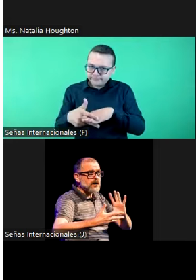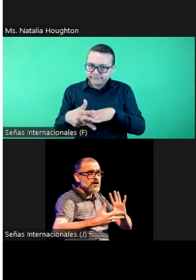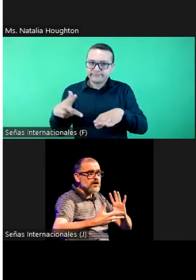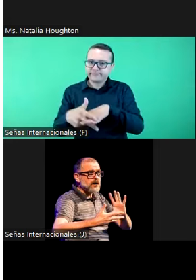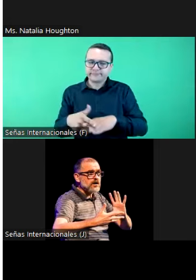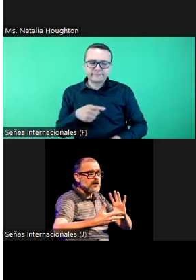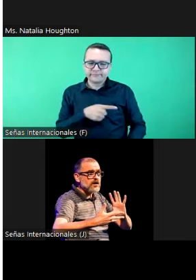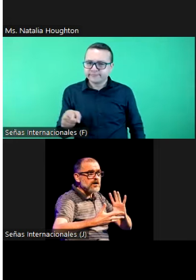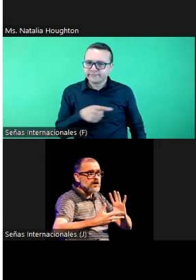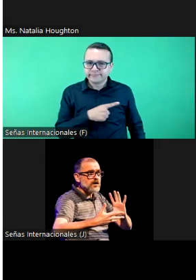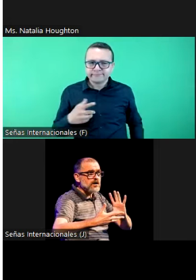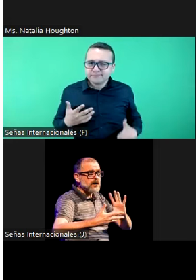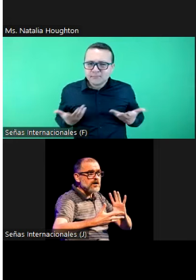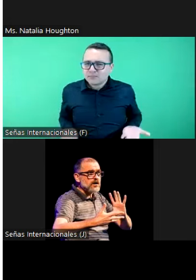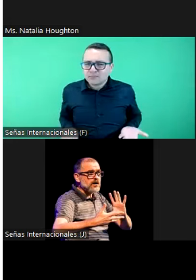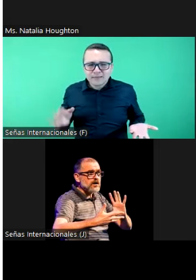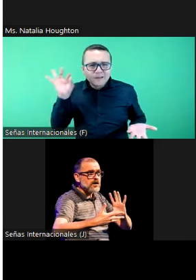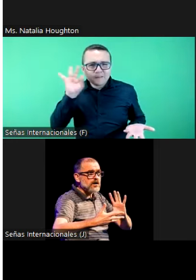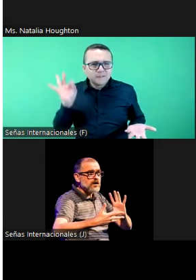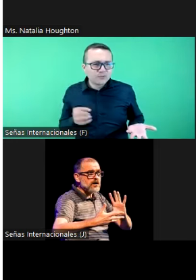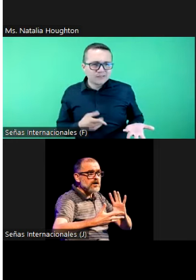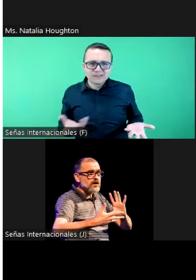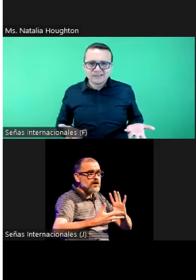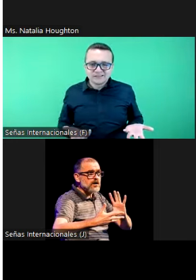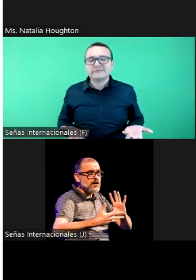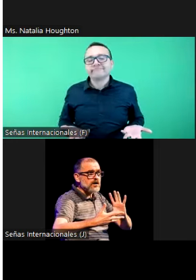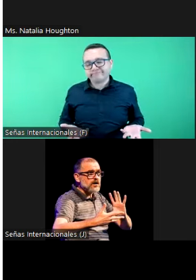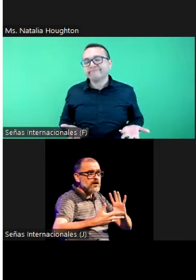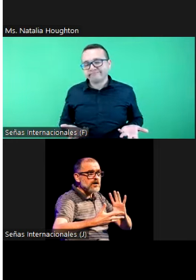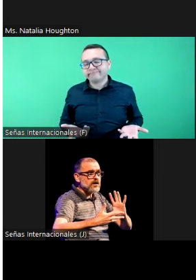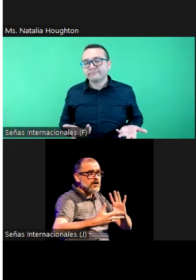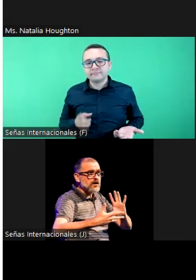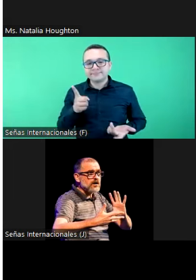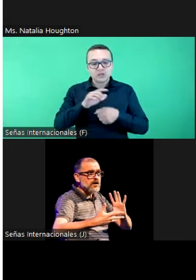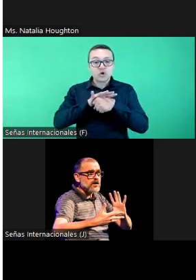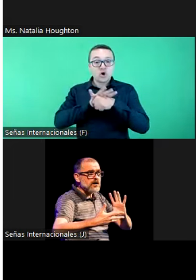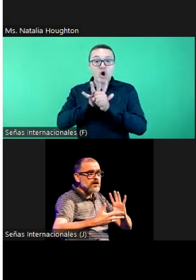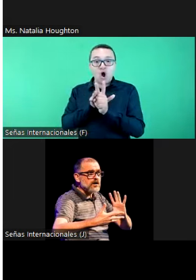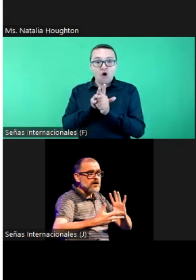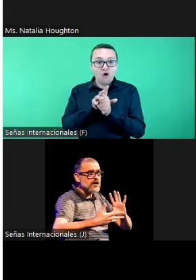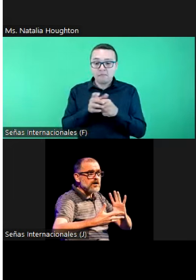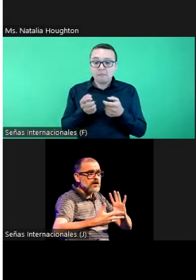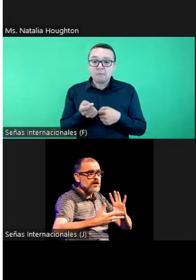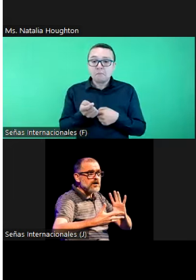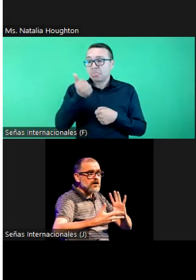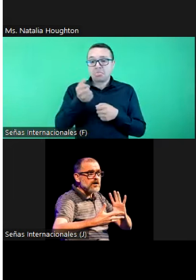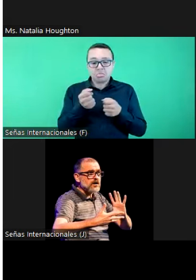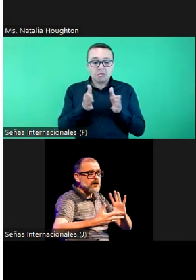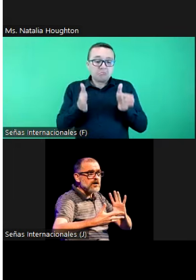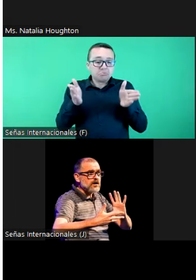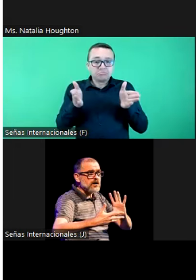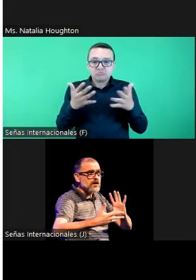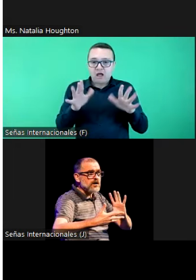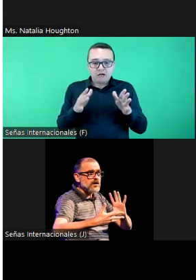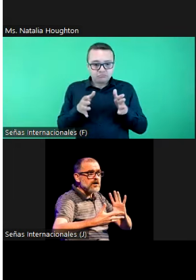and they are persisting even after the 3 years of the pandemic. And this has to do also not only with the duration of